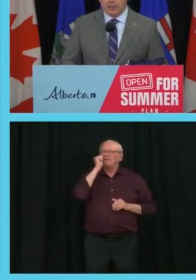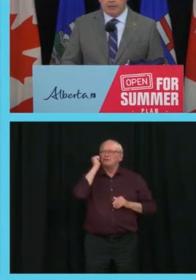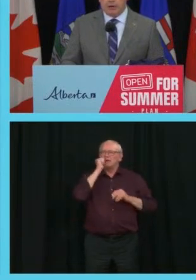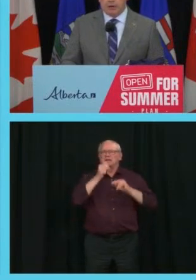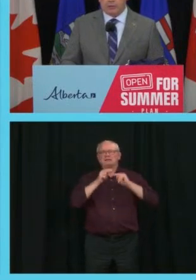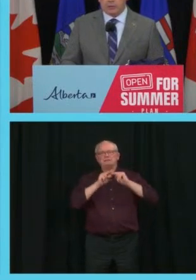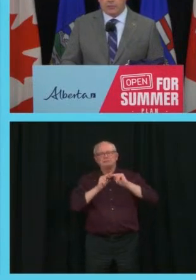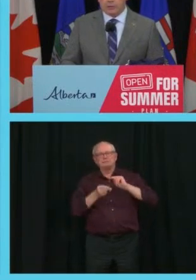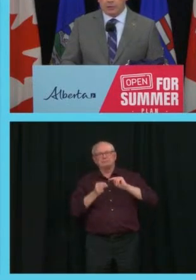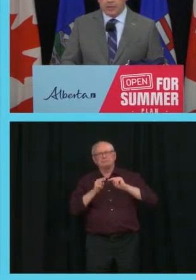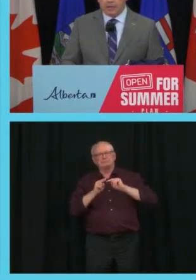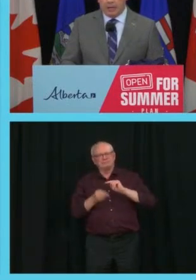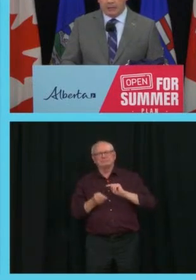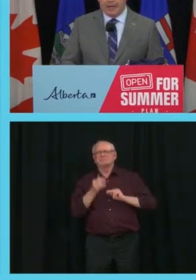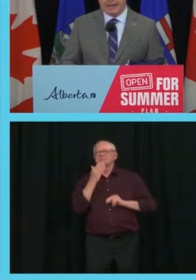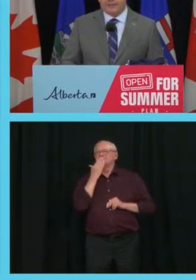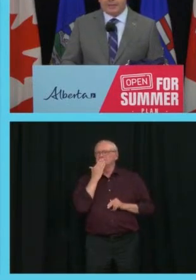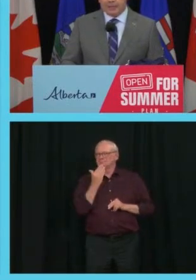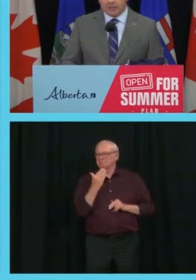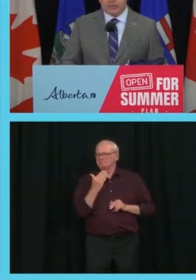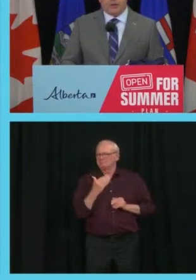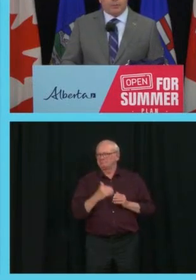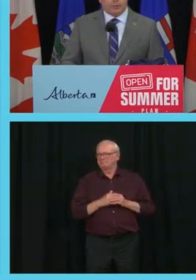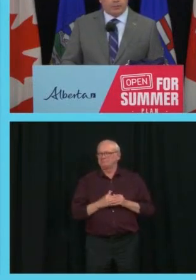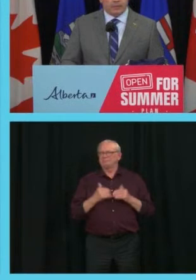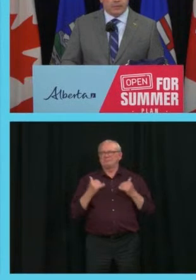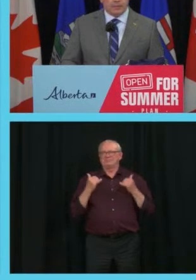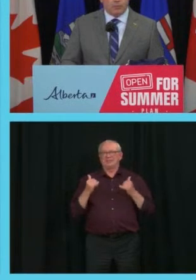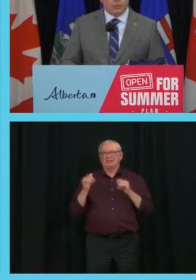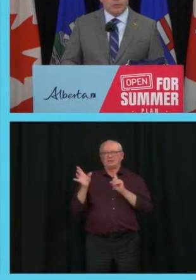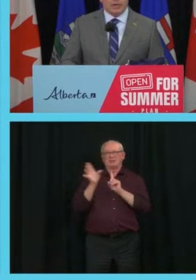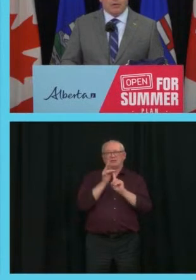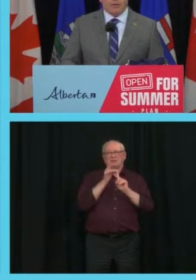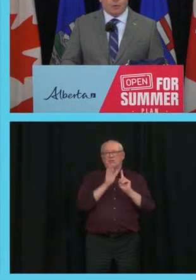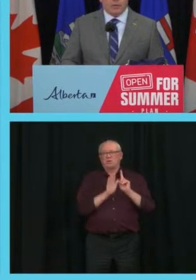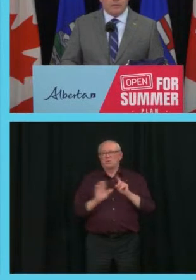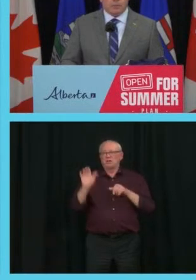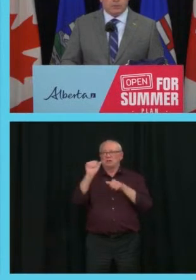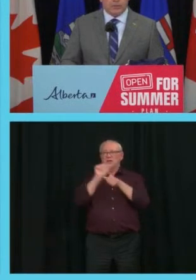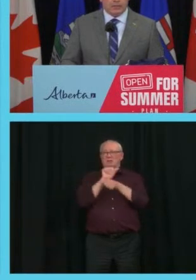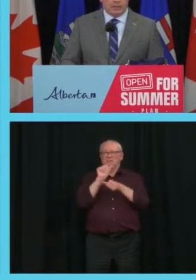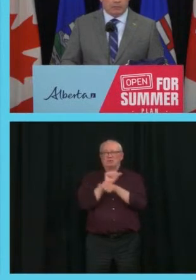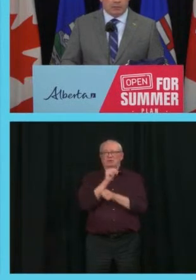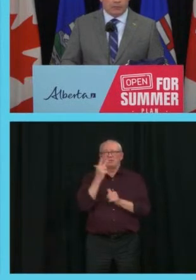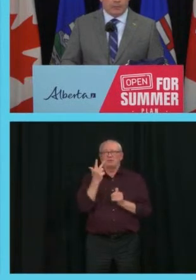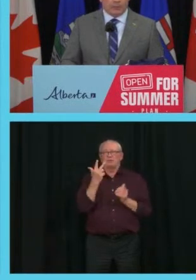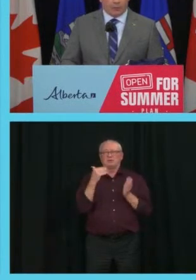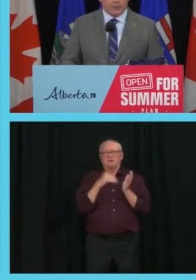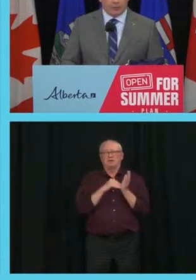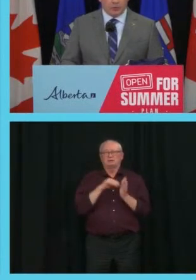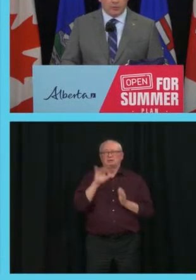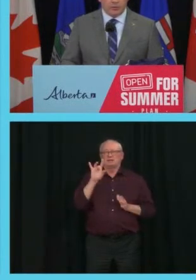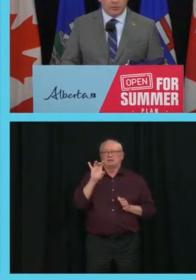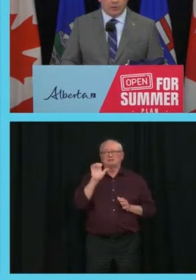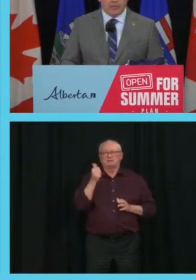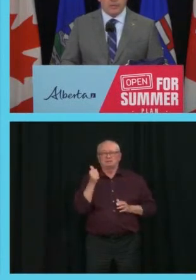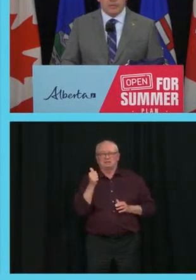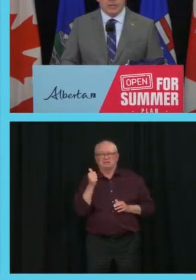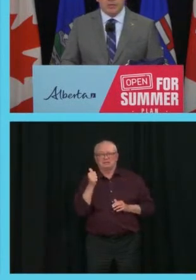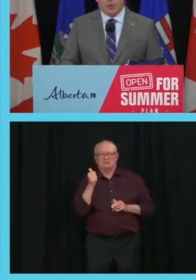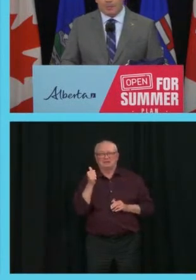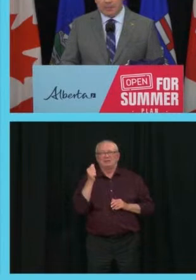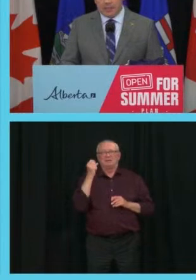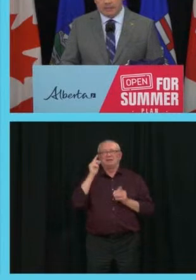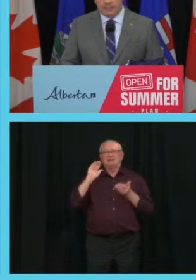Currently, there are just over 3,800 active cases in Alberta, which is a 40% decrease from the 1st of June